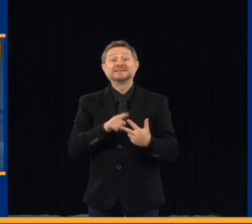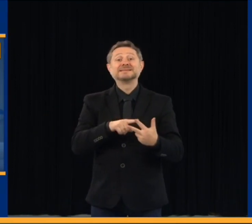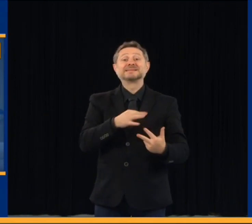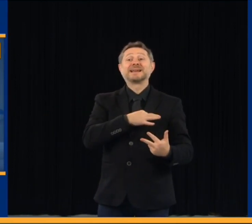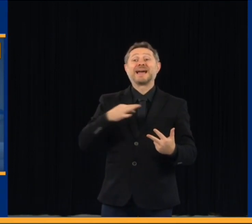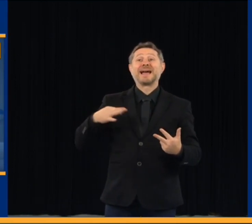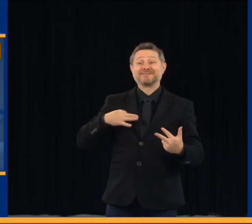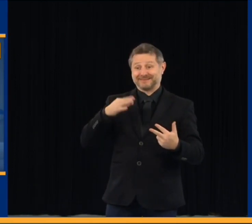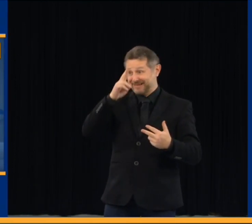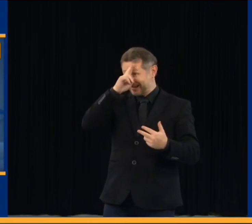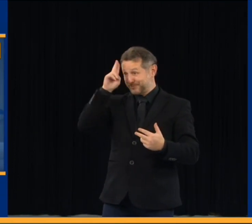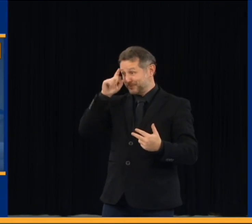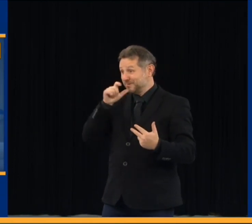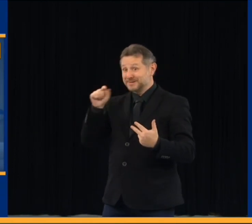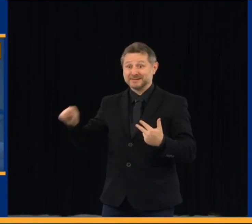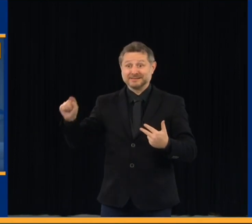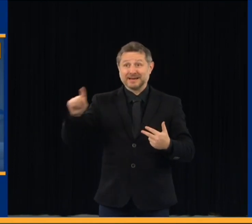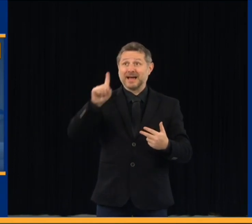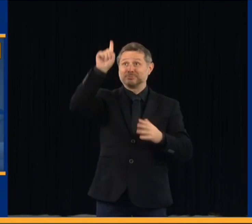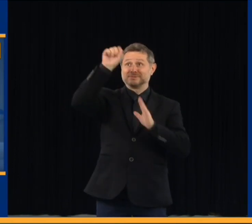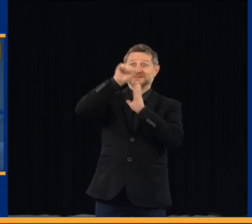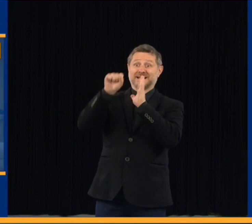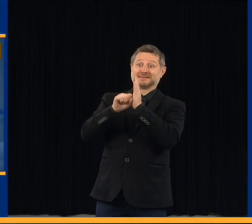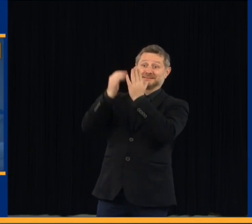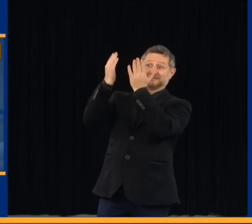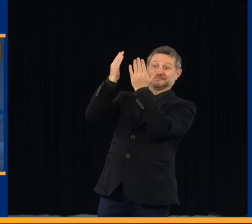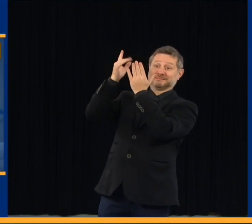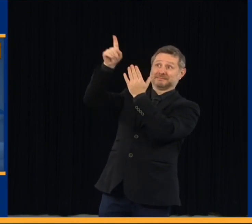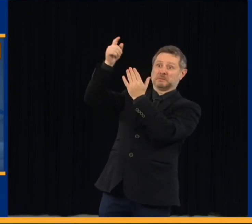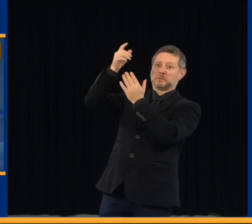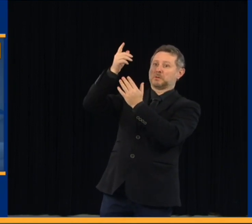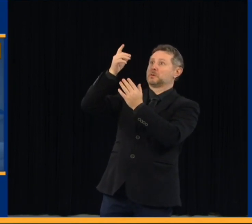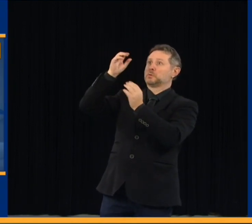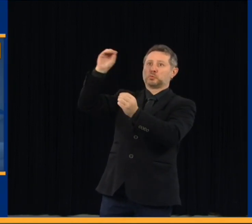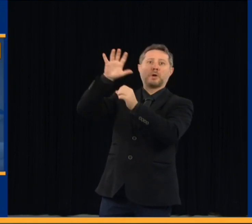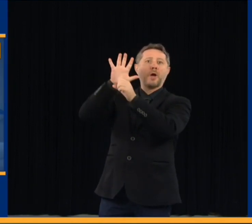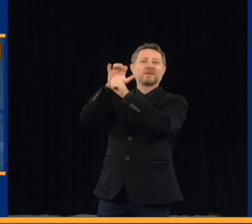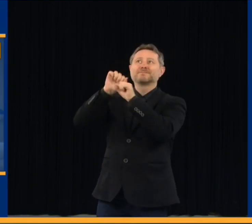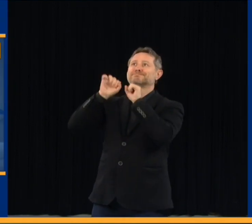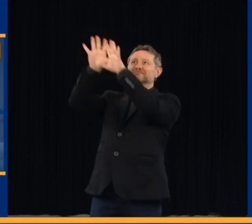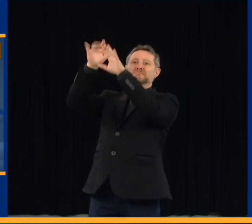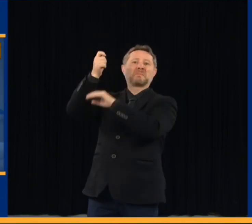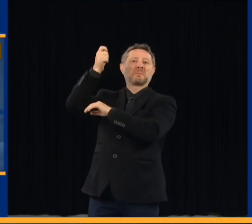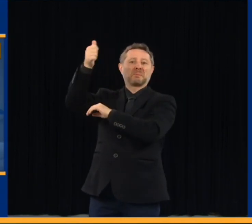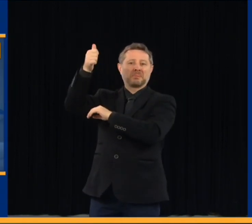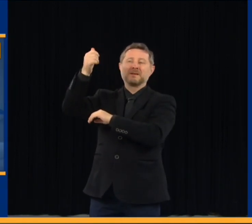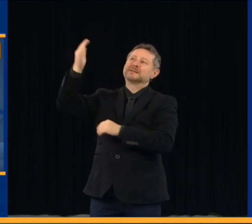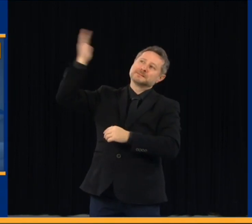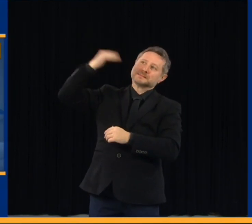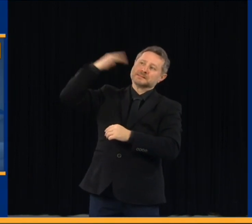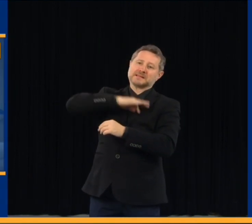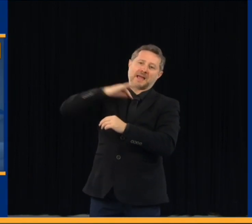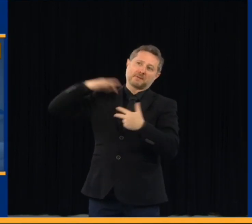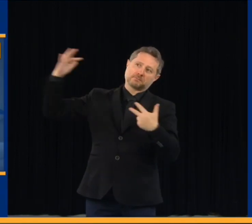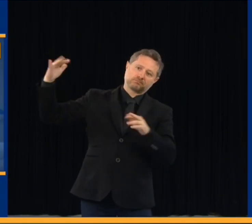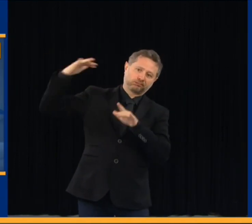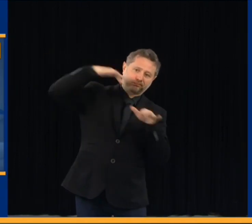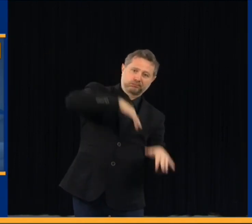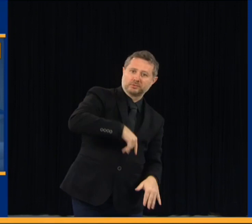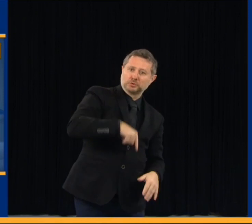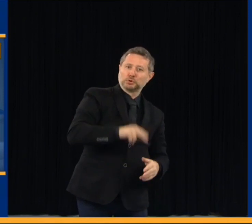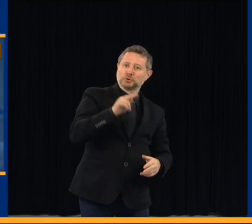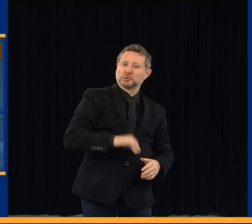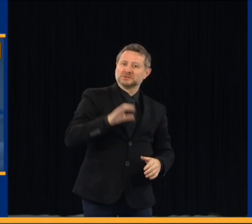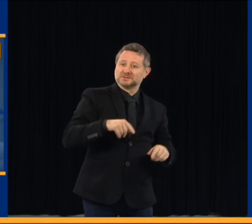to downstate hospitals. We've requested out-of-state healthcare workers. God bless